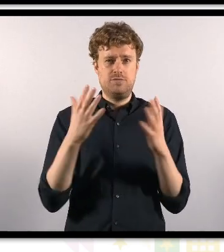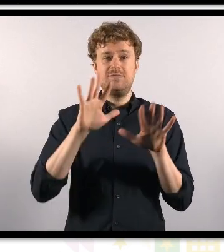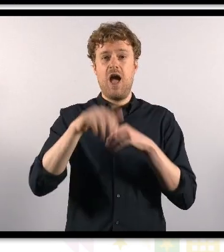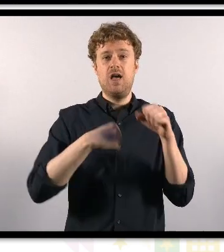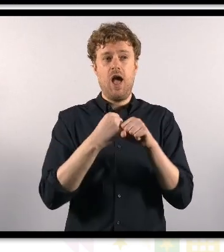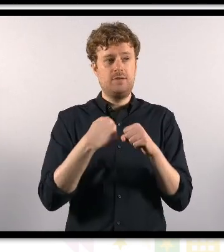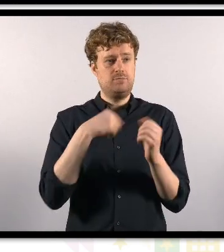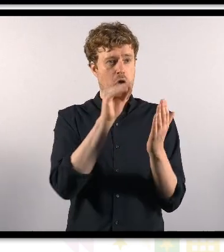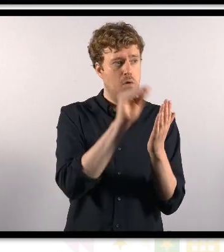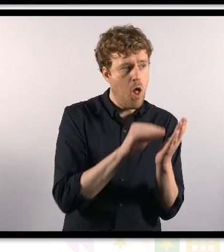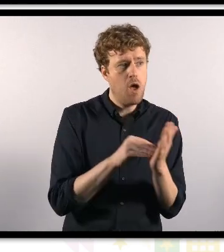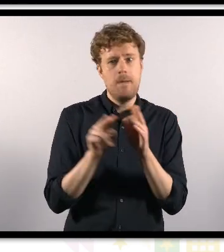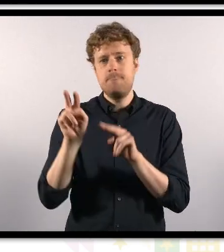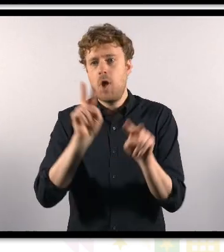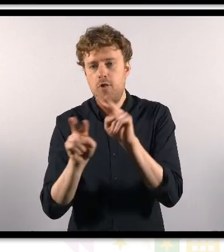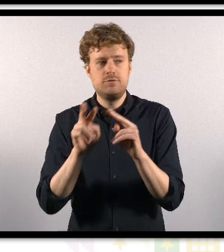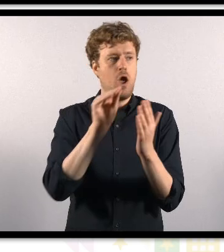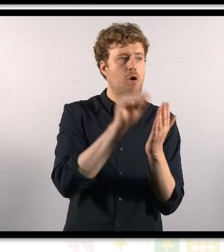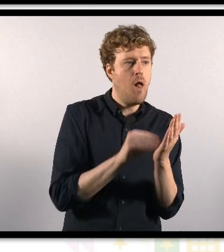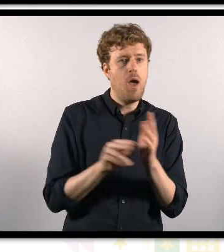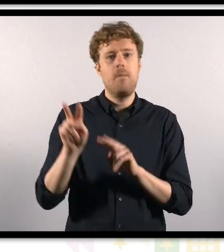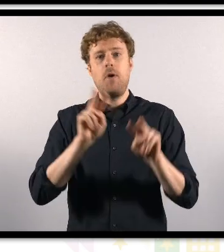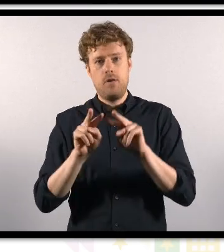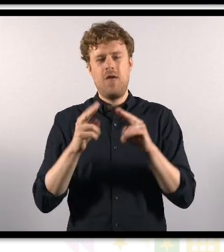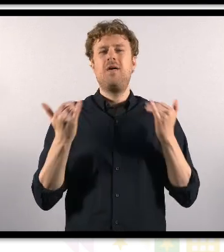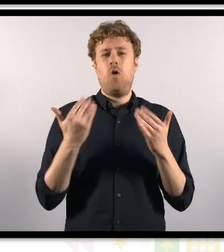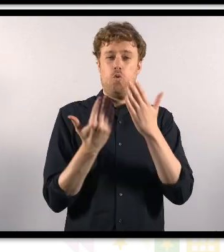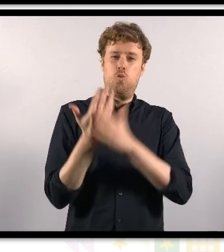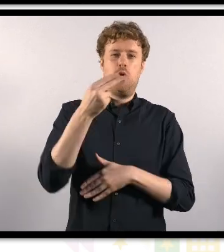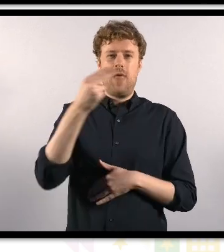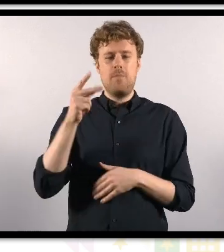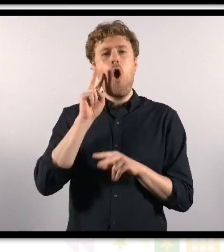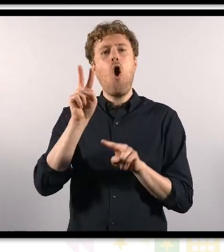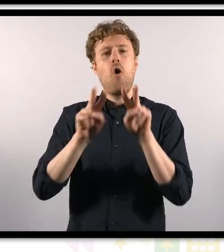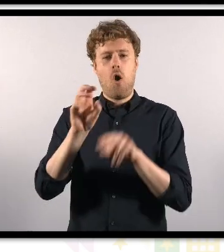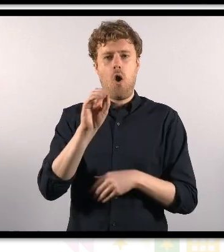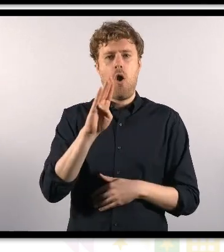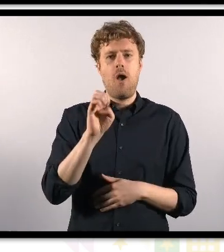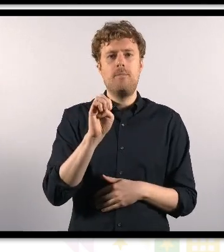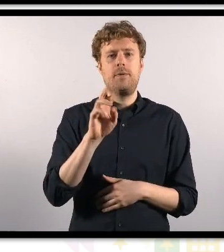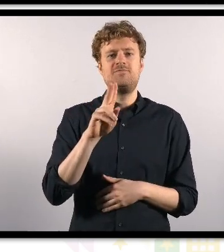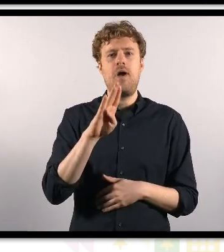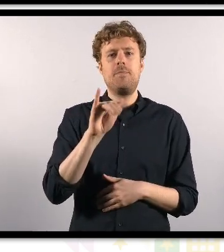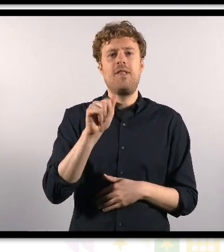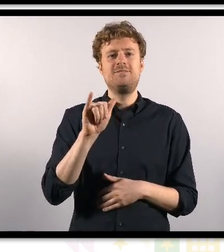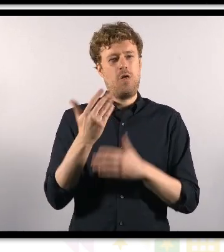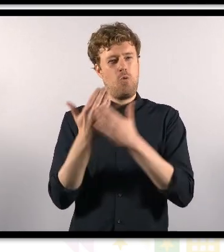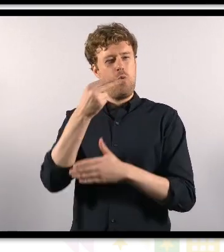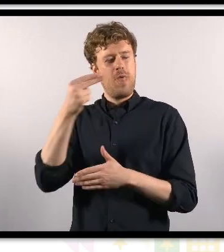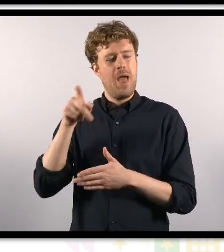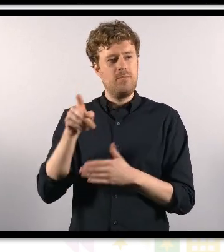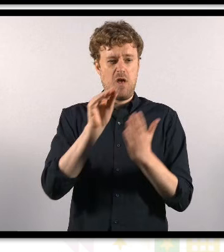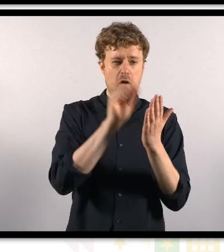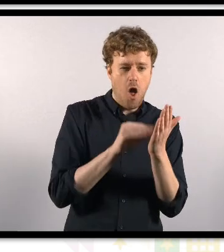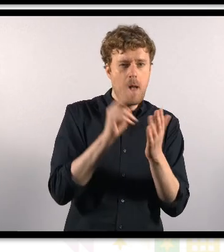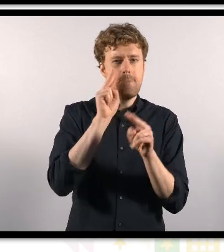4,600 microservices that power the actual eBay site, and from a scale perspective, we generate 15 petabytes of logs